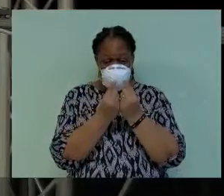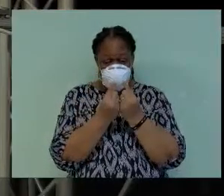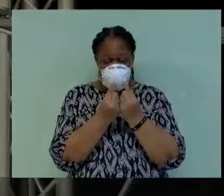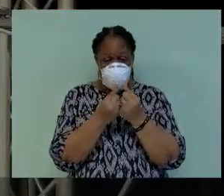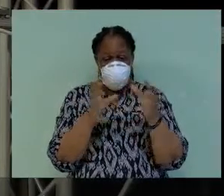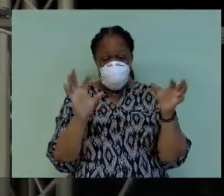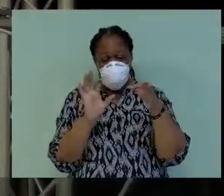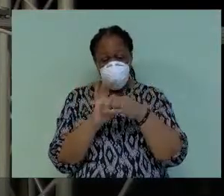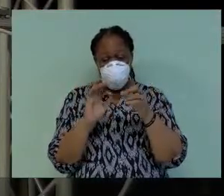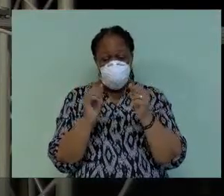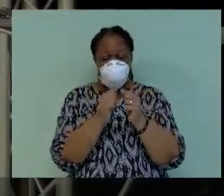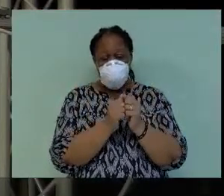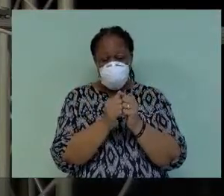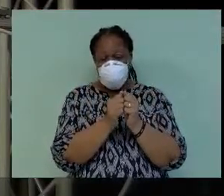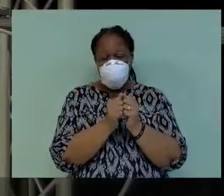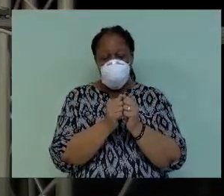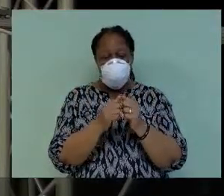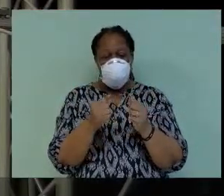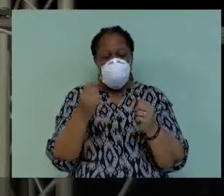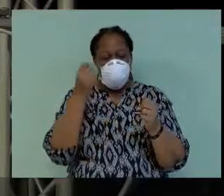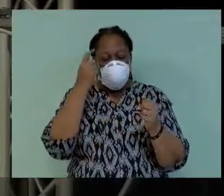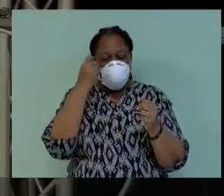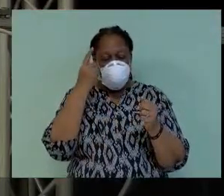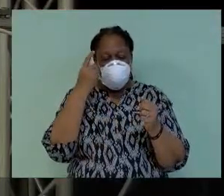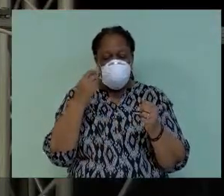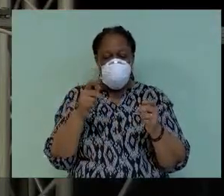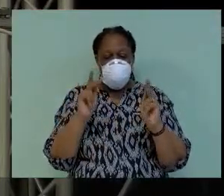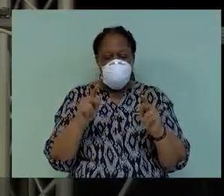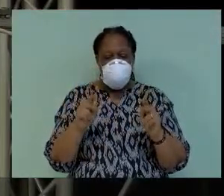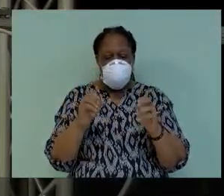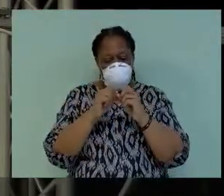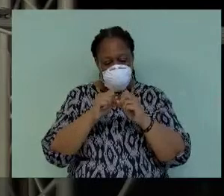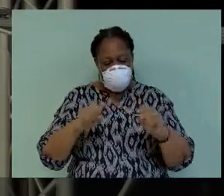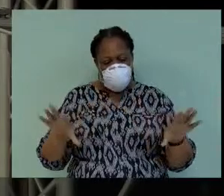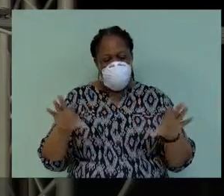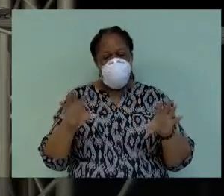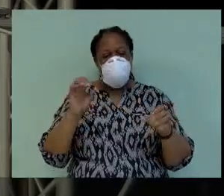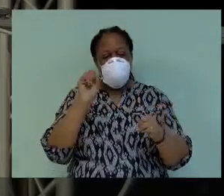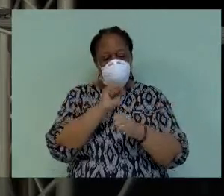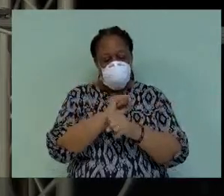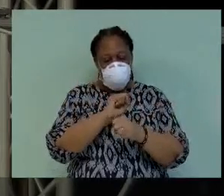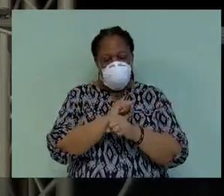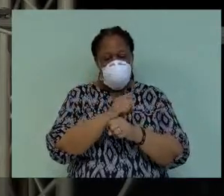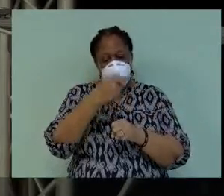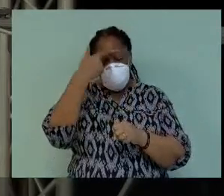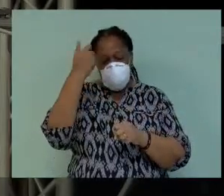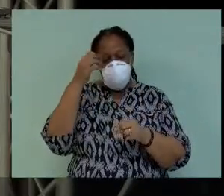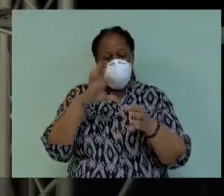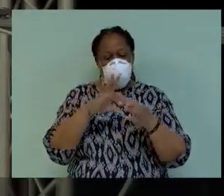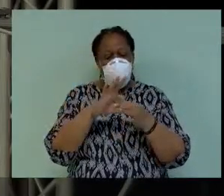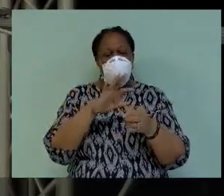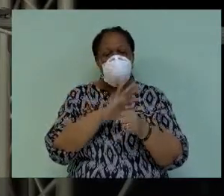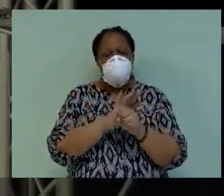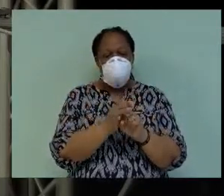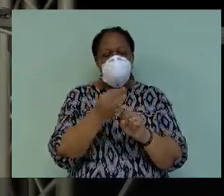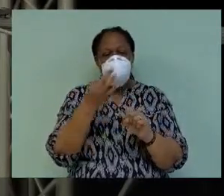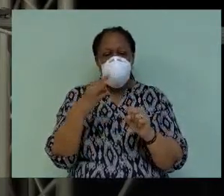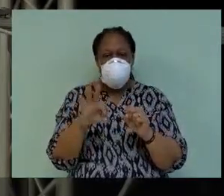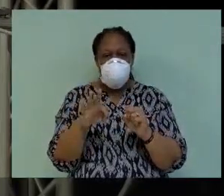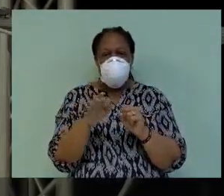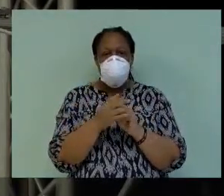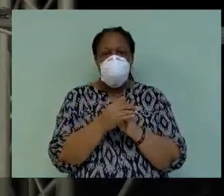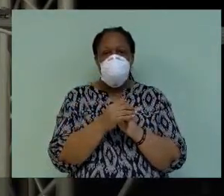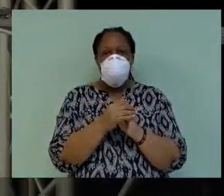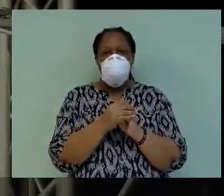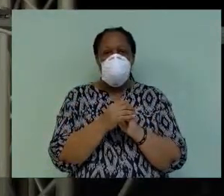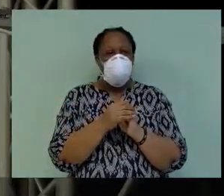losses faced by people due to the COVID-19 pandemic. The Commonwealth of